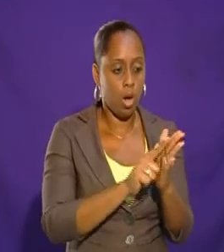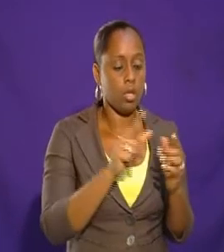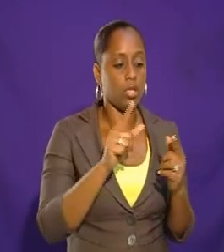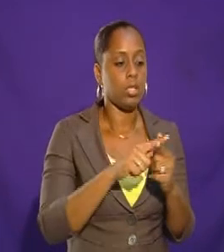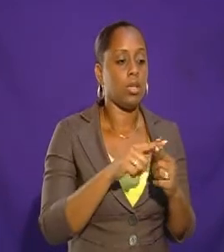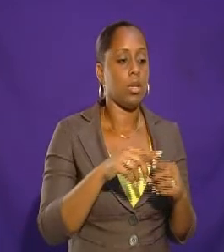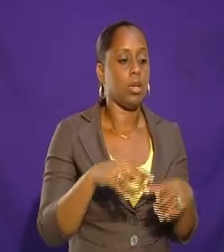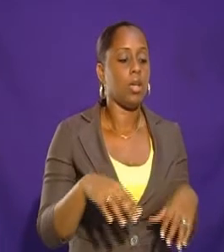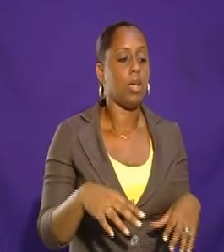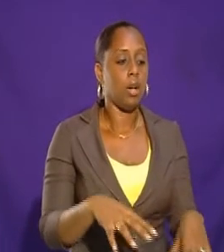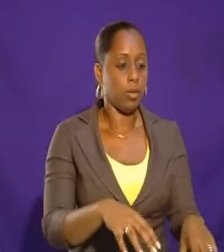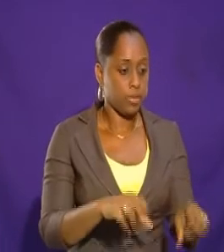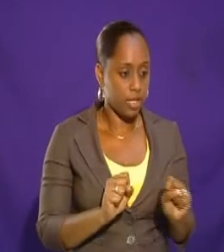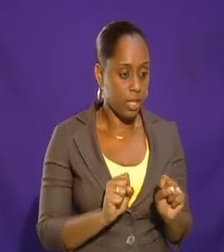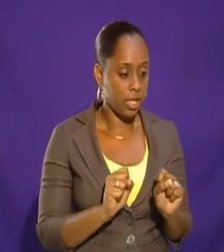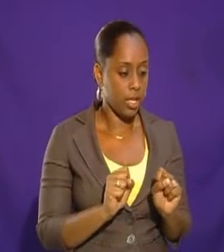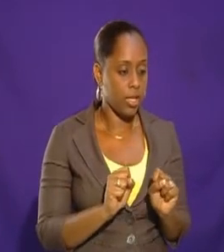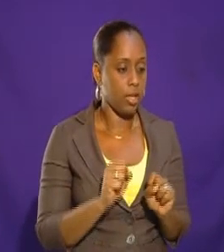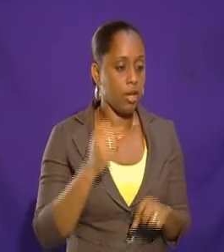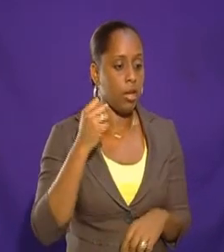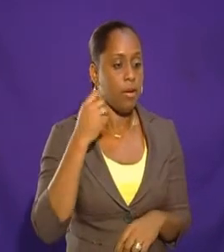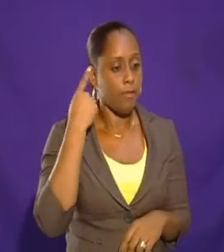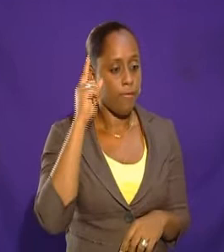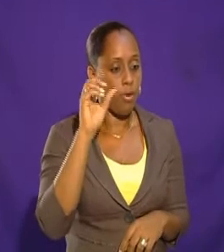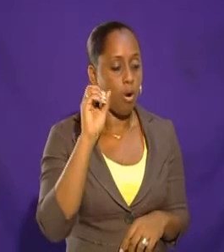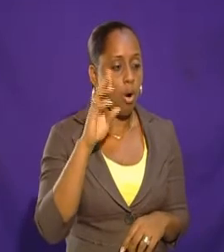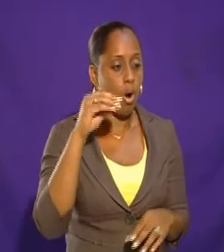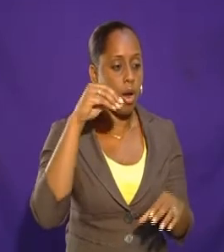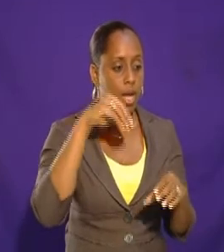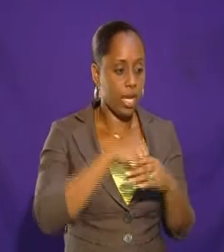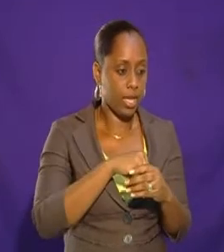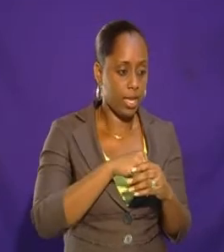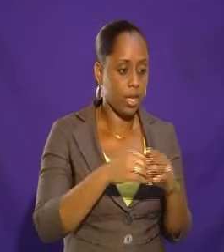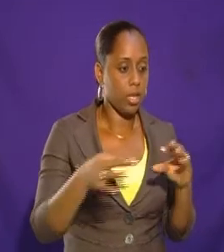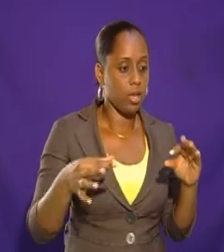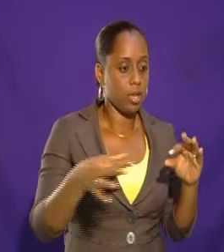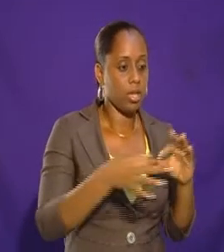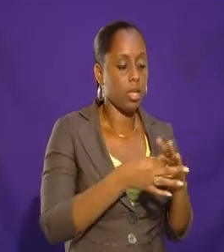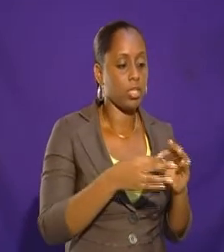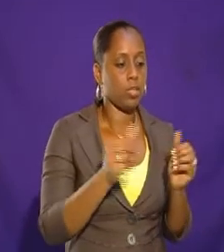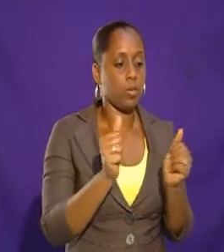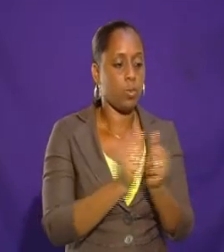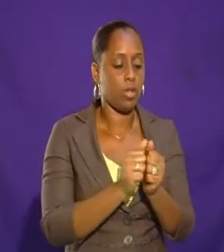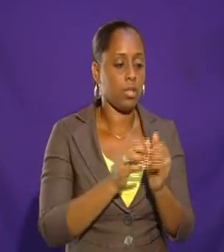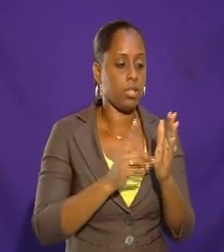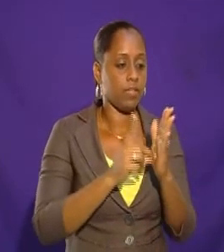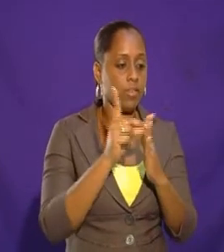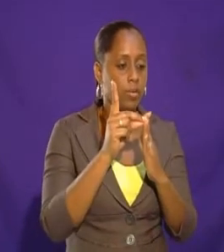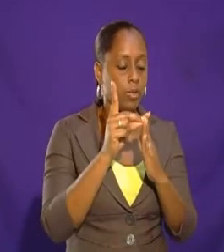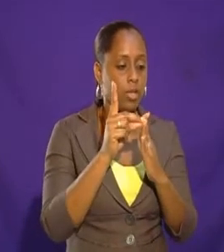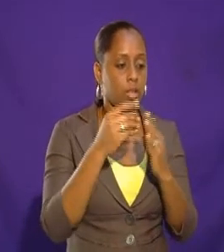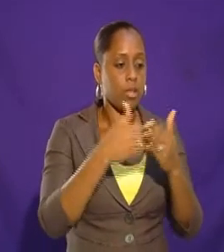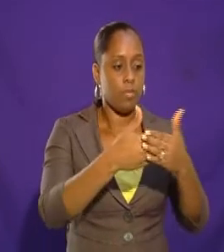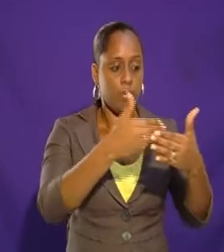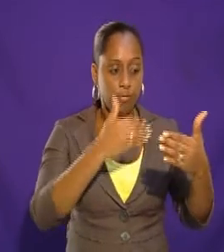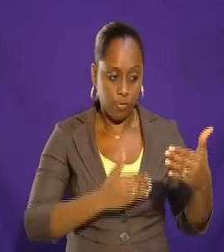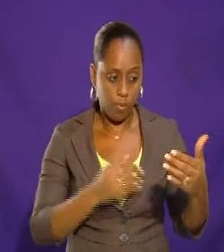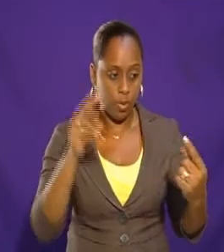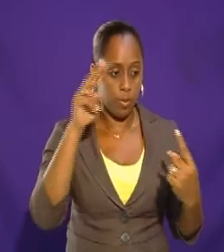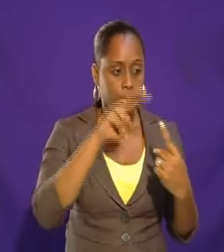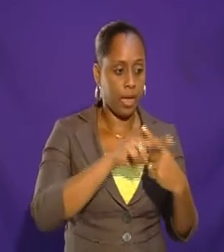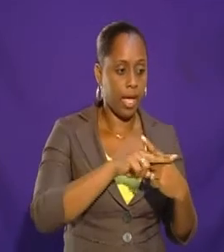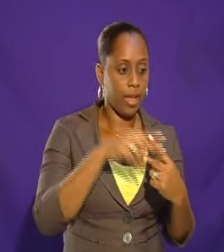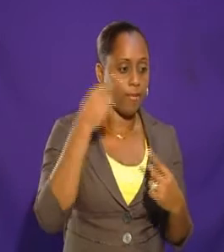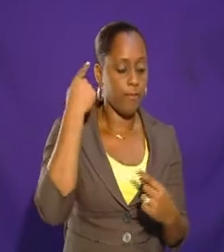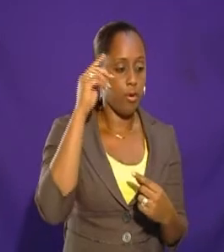the development prior to applying for the permission of the authority. D. If required by regulations